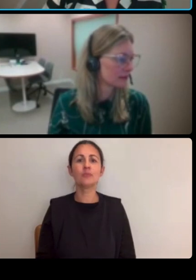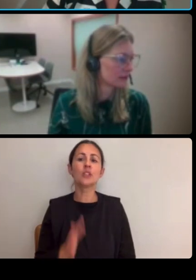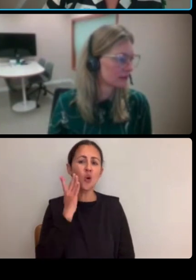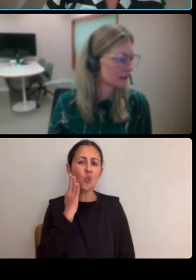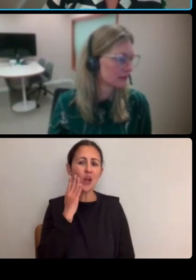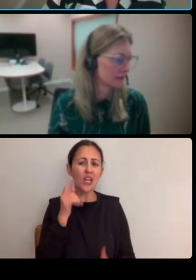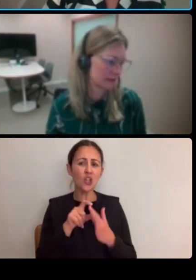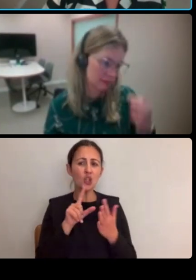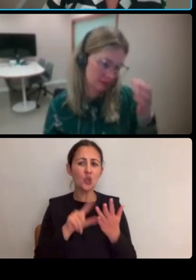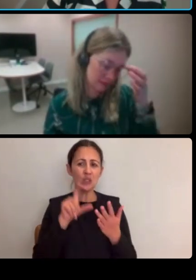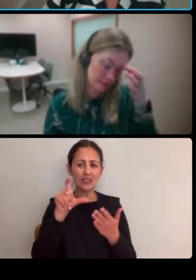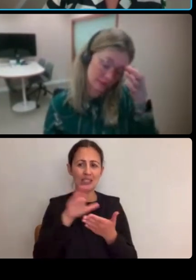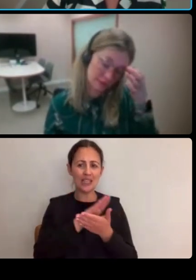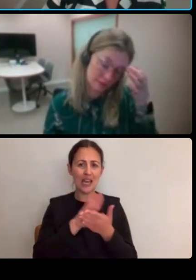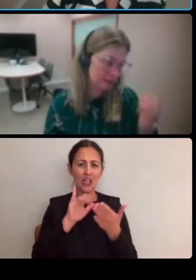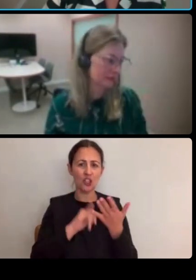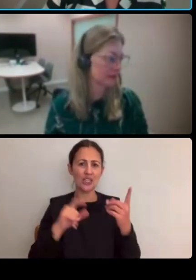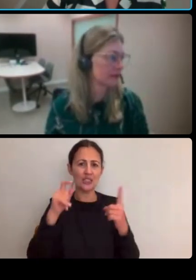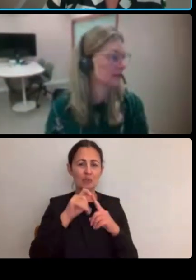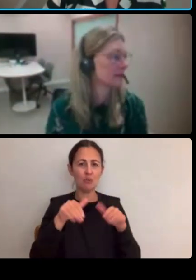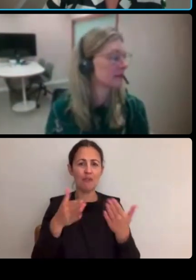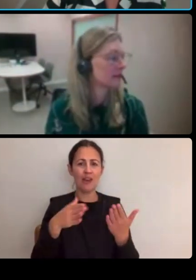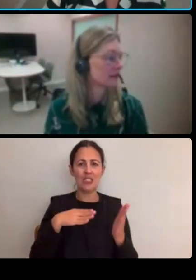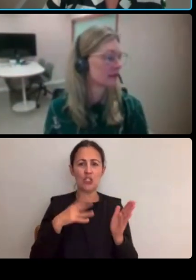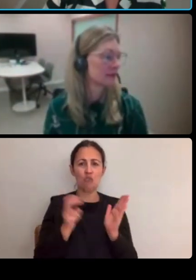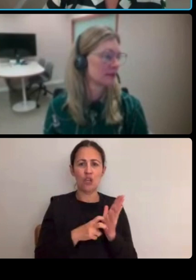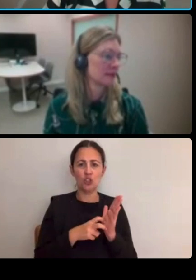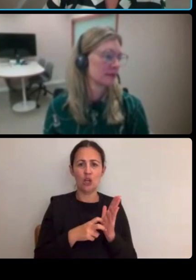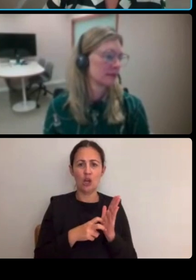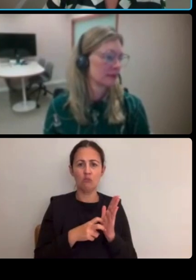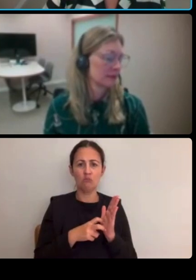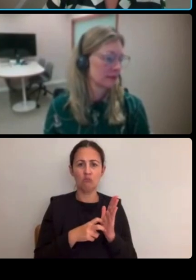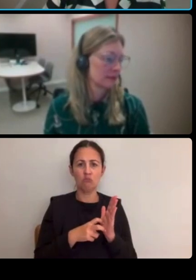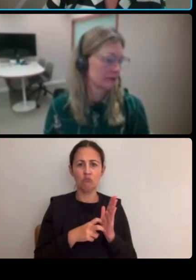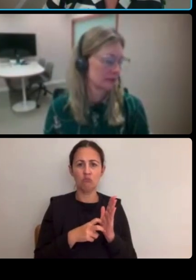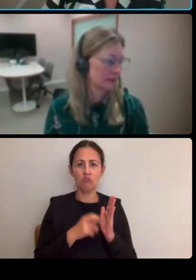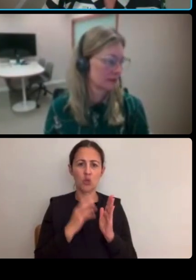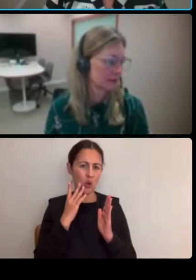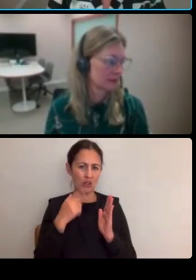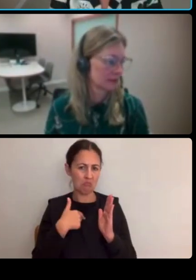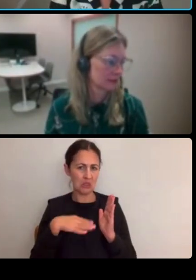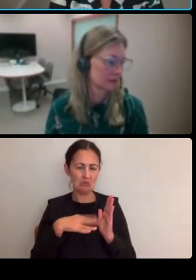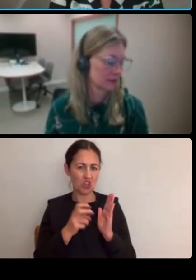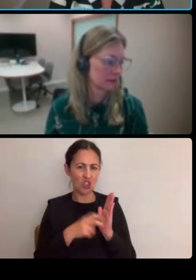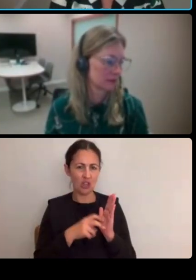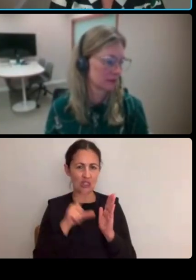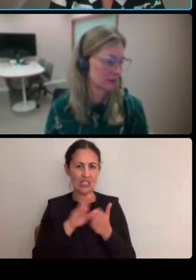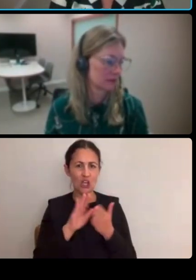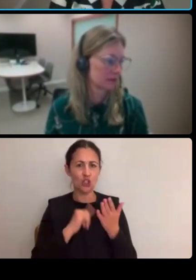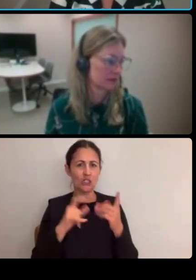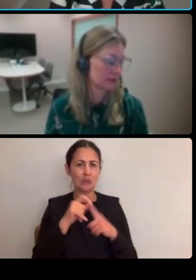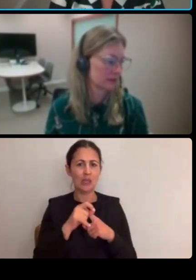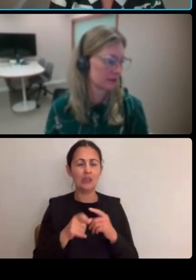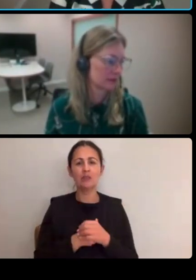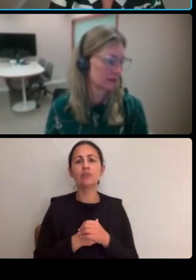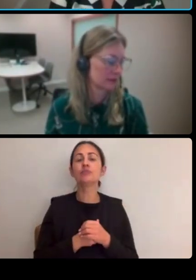do CHSP providers need to register as a provider under the proposed system? So we will be